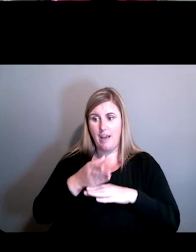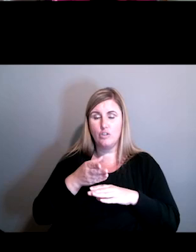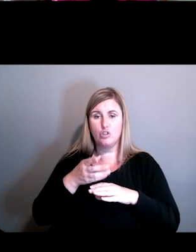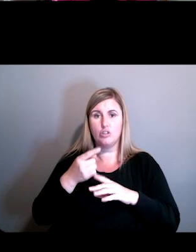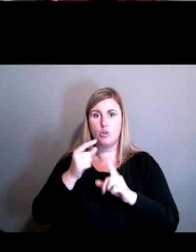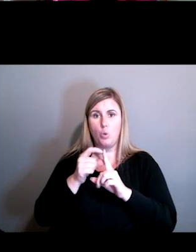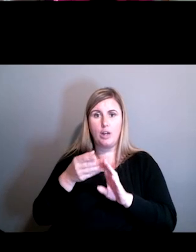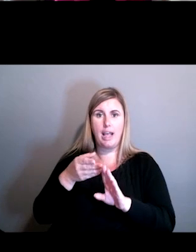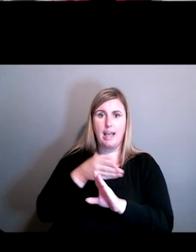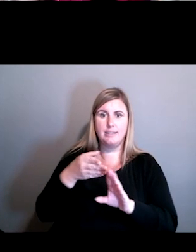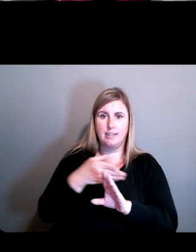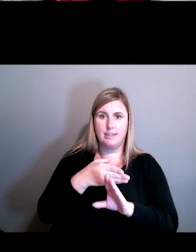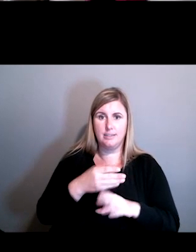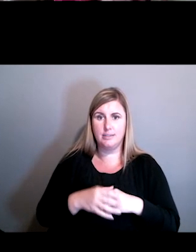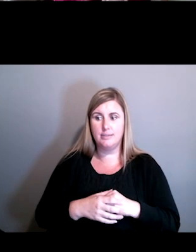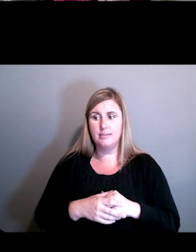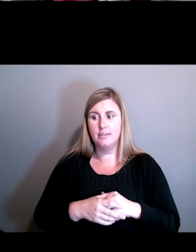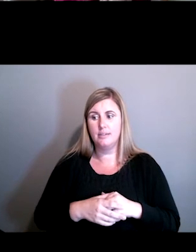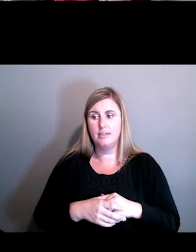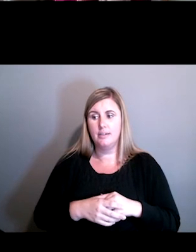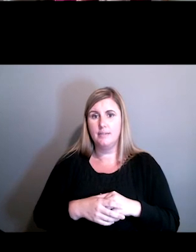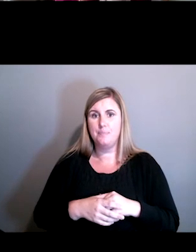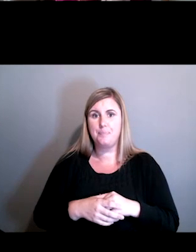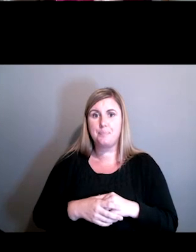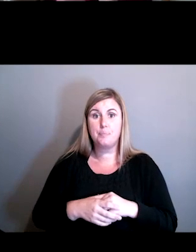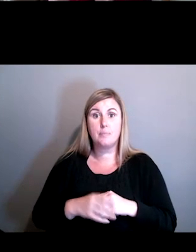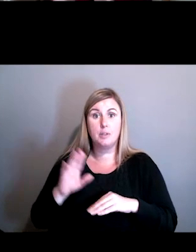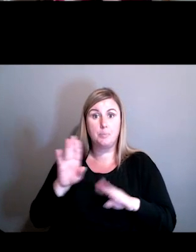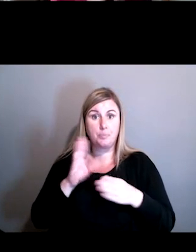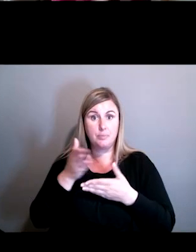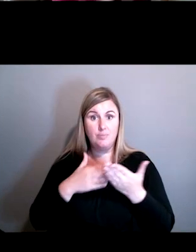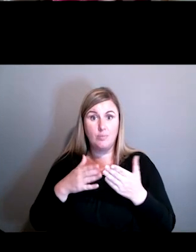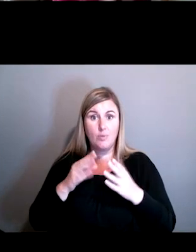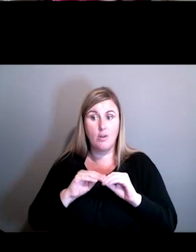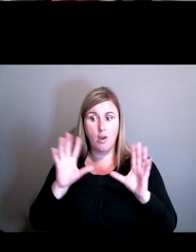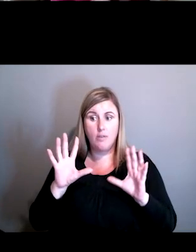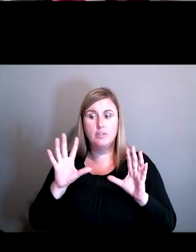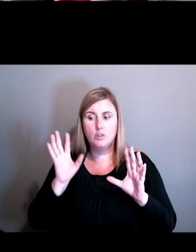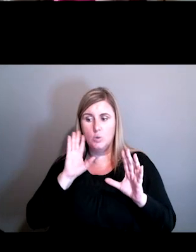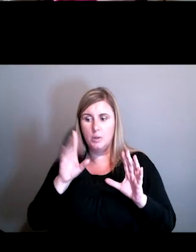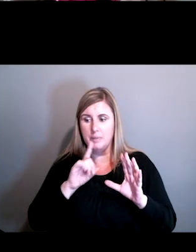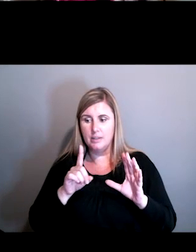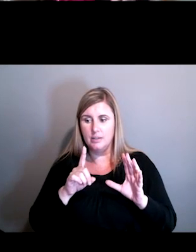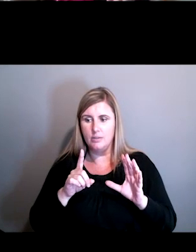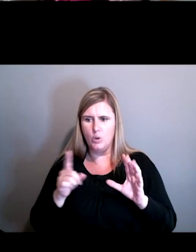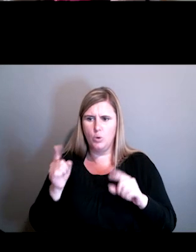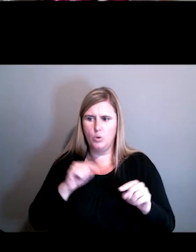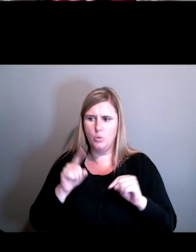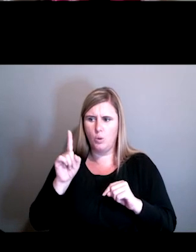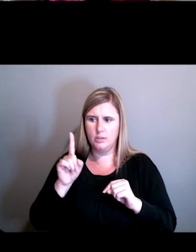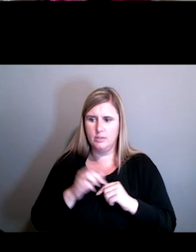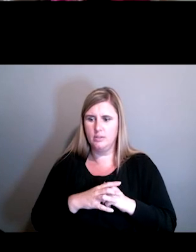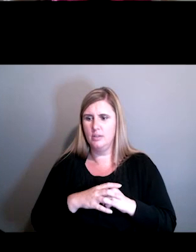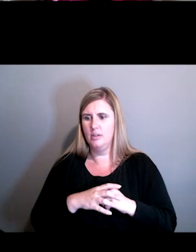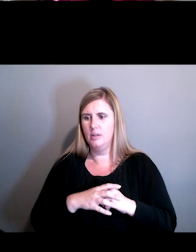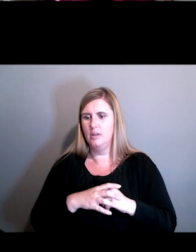In the behavior section is obviously going to be, oh, can we just go back to that slide? Sorry. In the